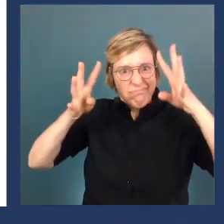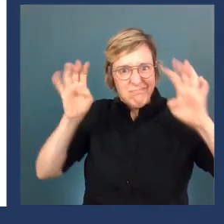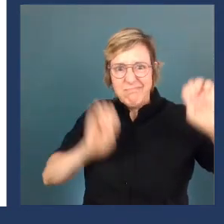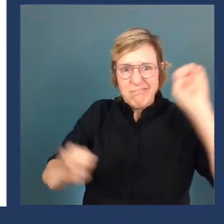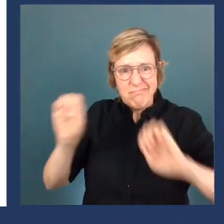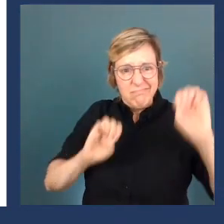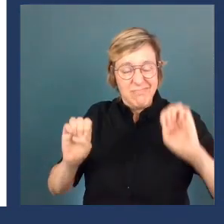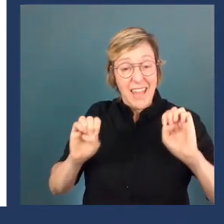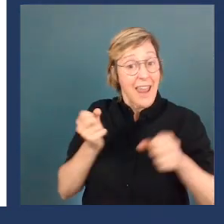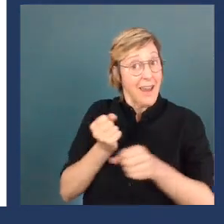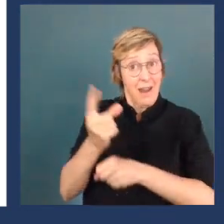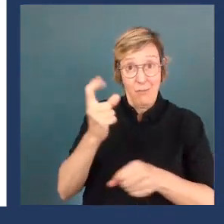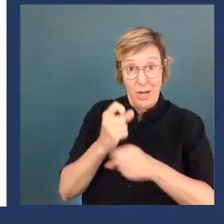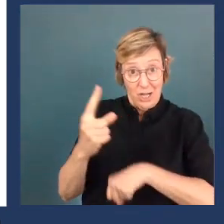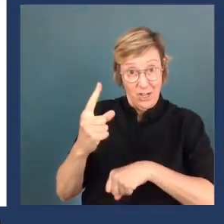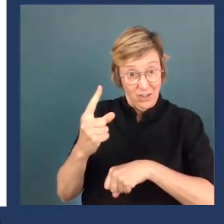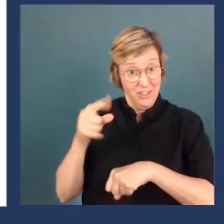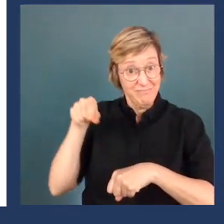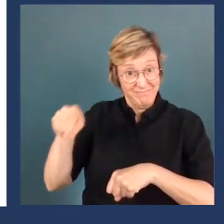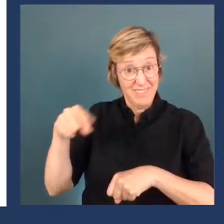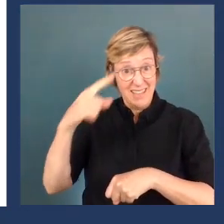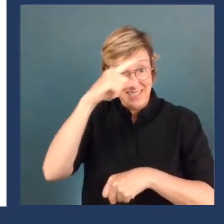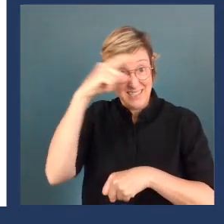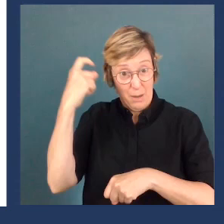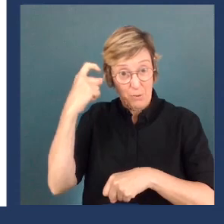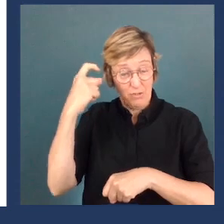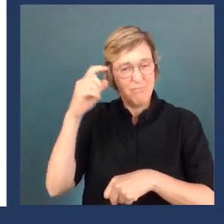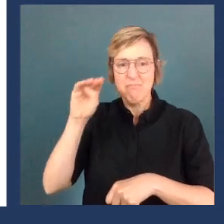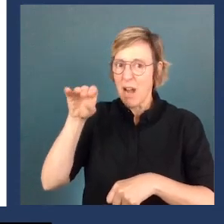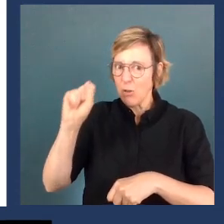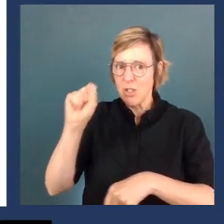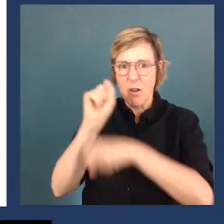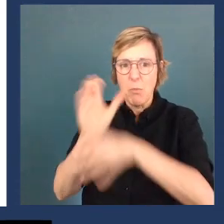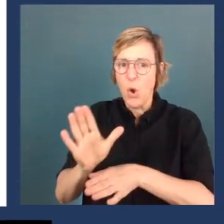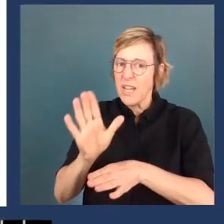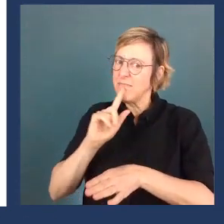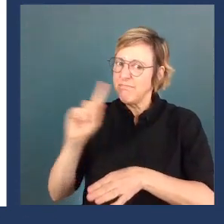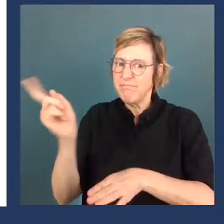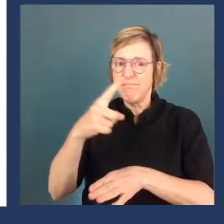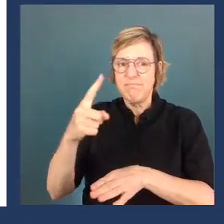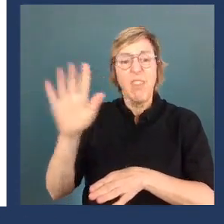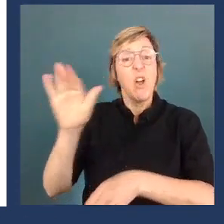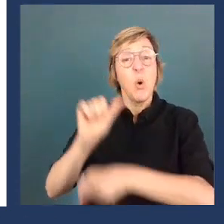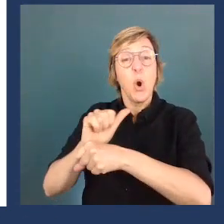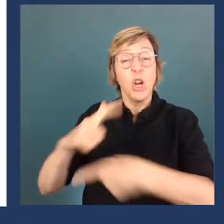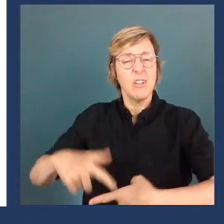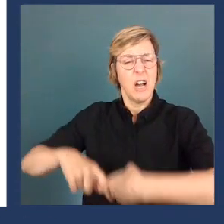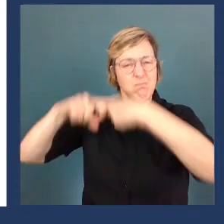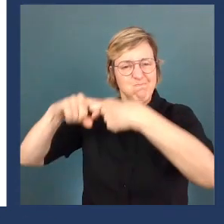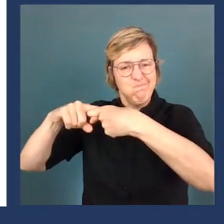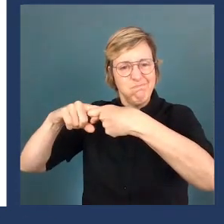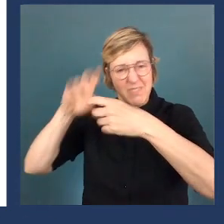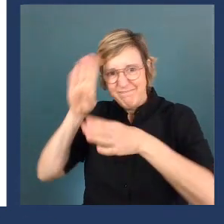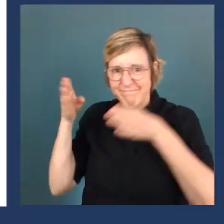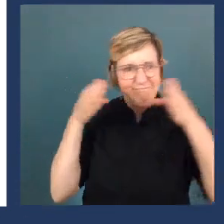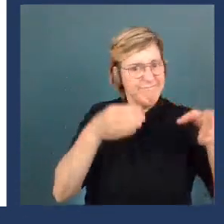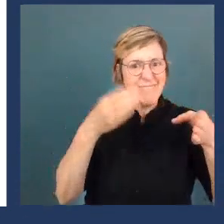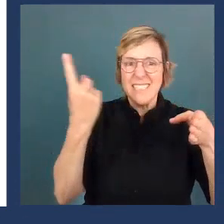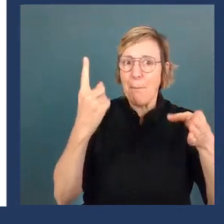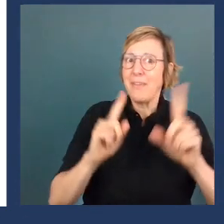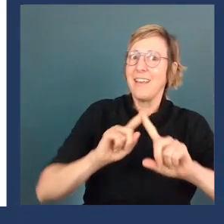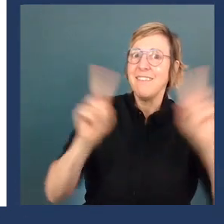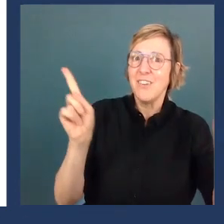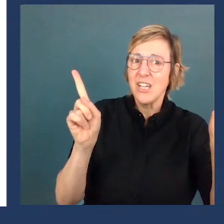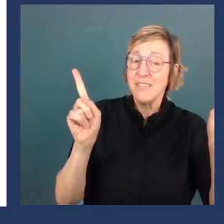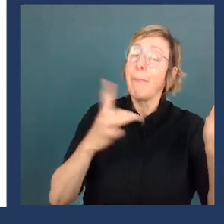Microsoft employees are asked to stop doing their day job and to go do something else. The something else that many people choose to work